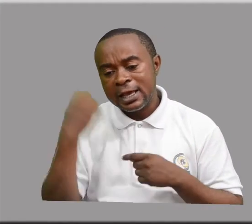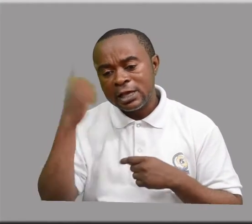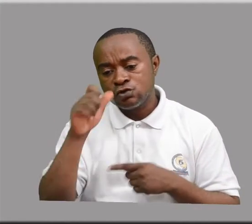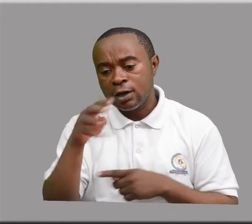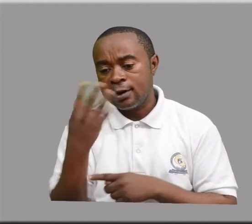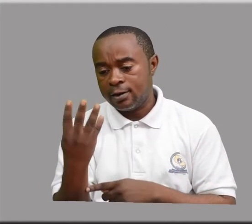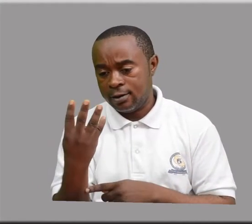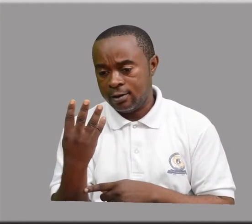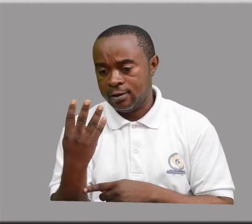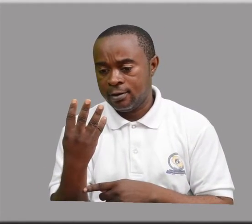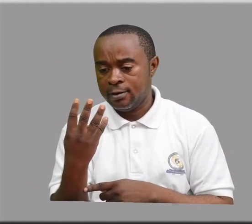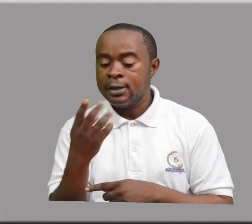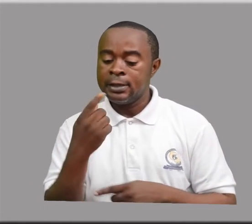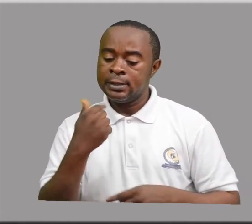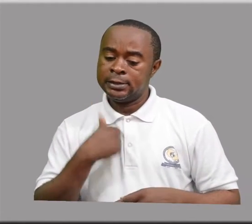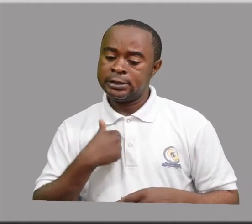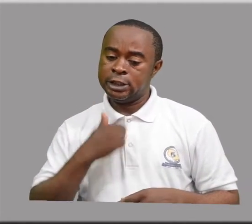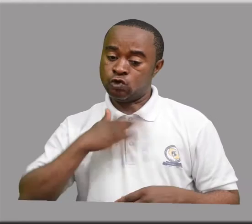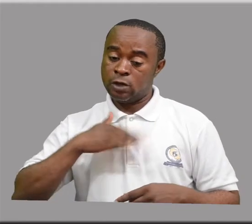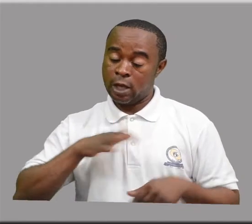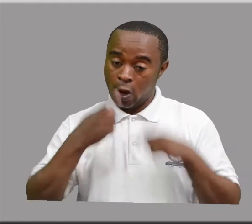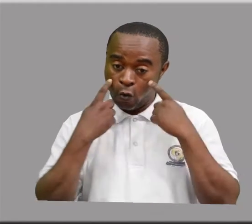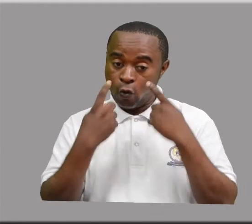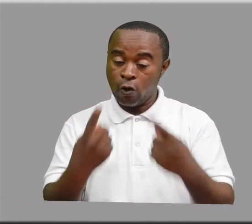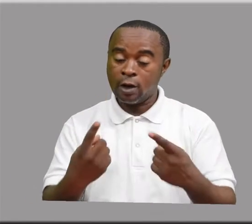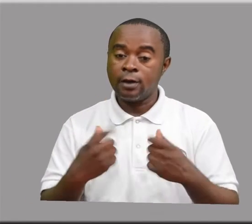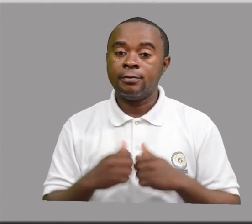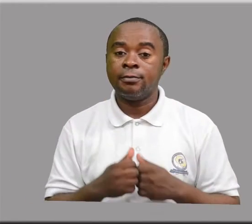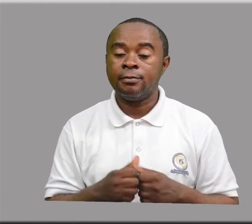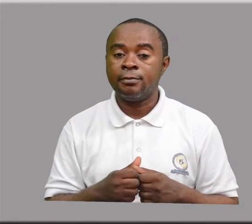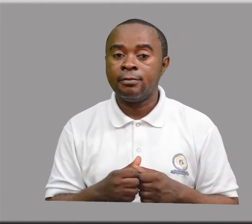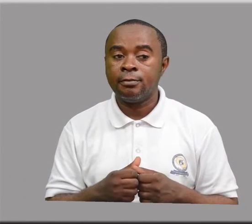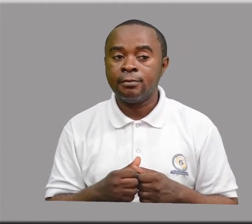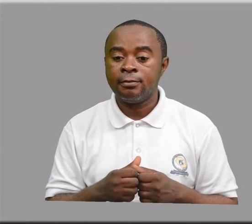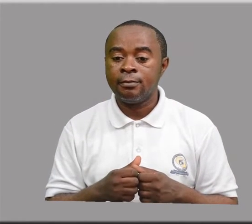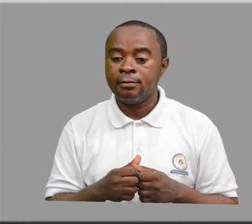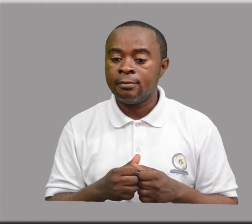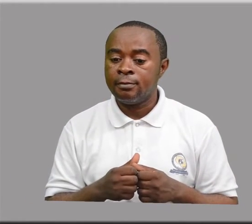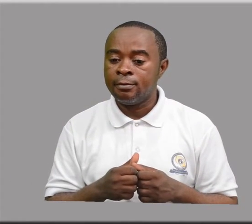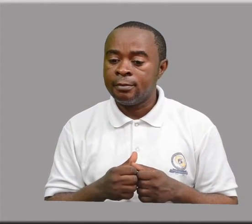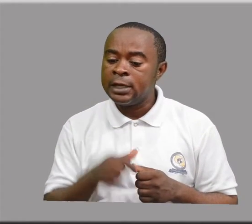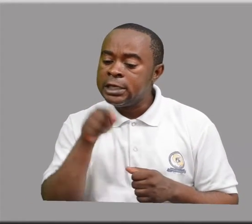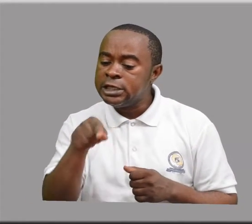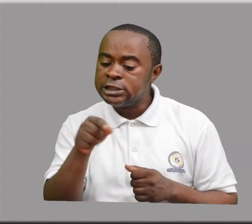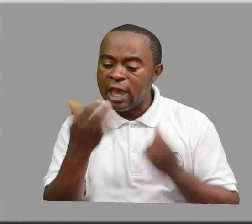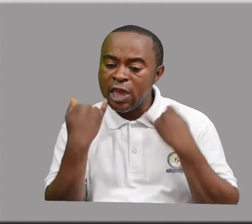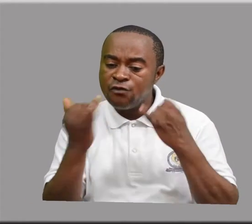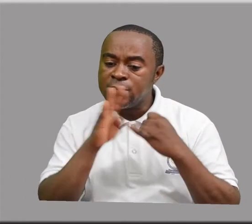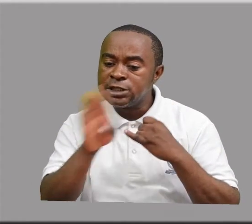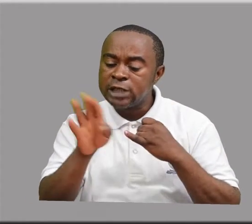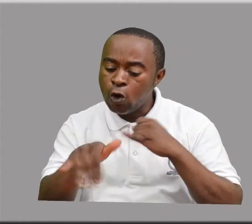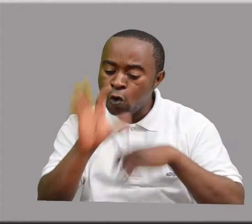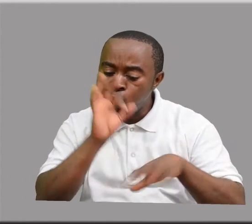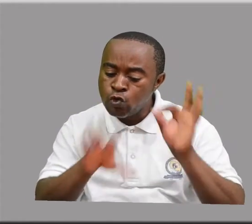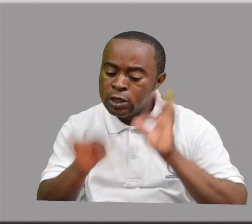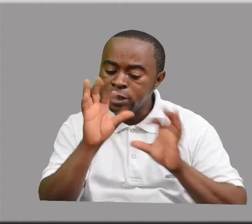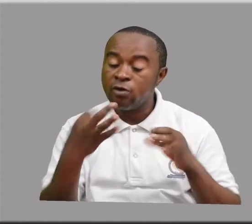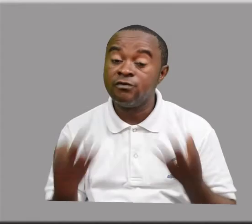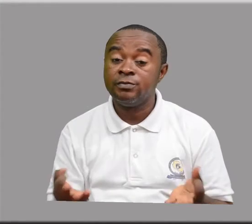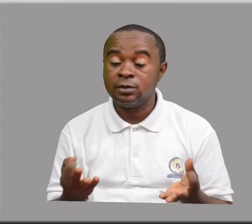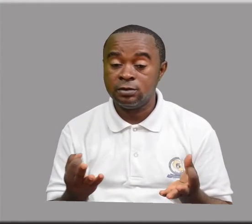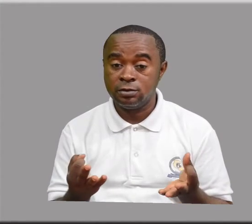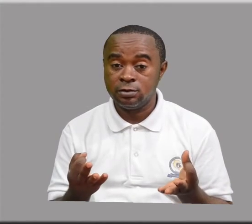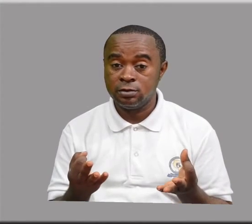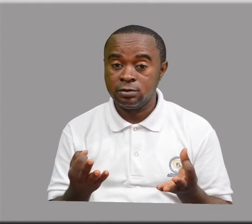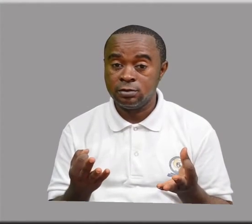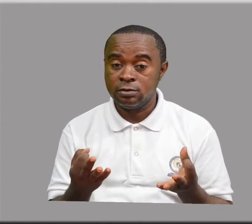4, we want to see how you are going to analyze your information from the field.